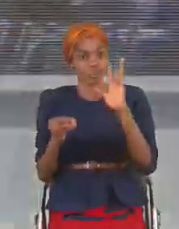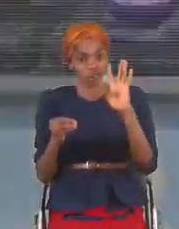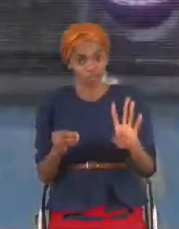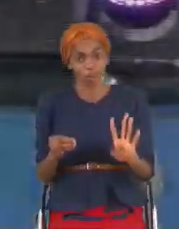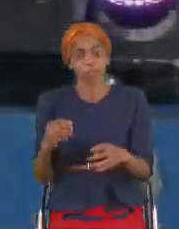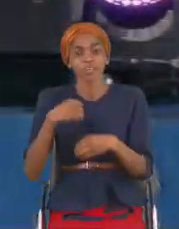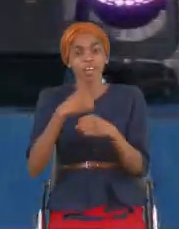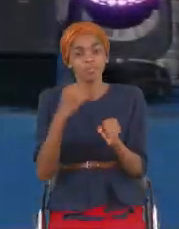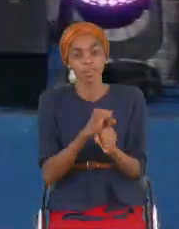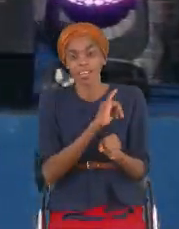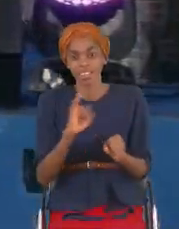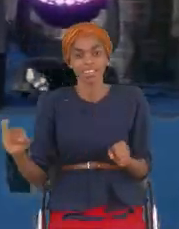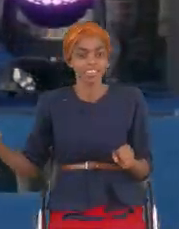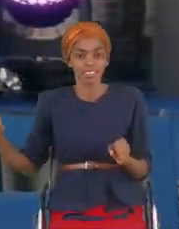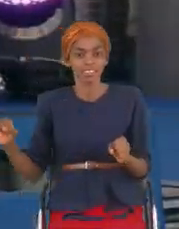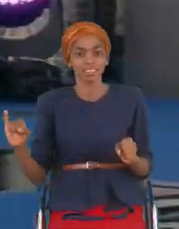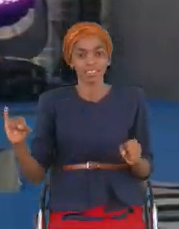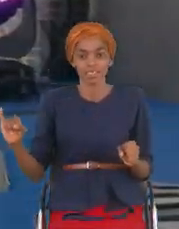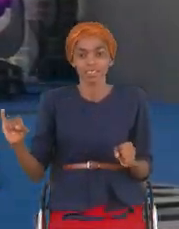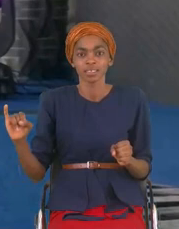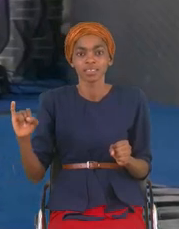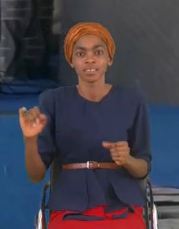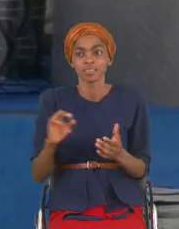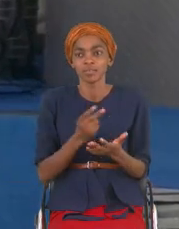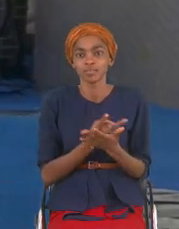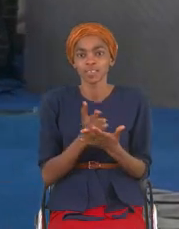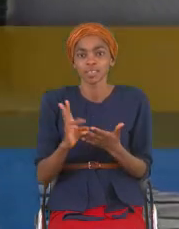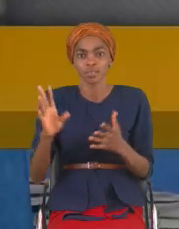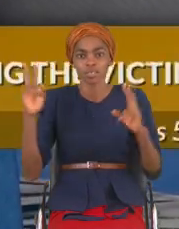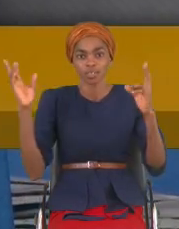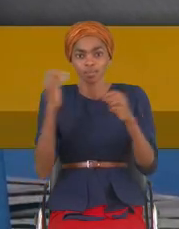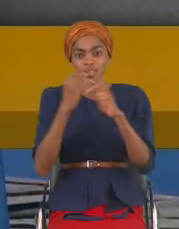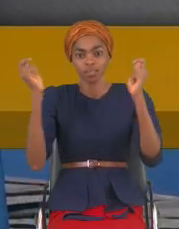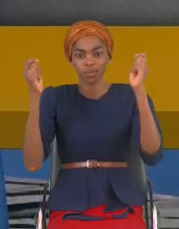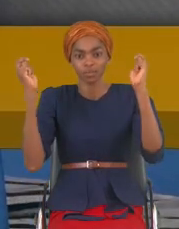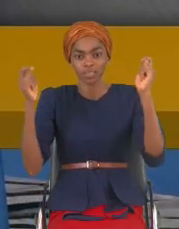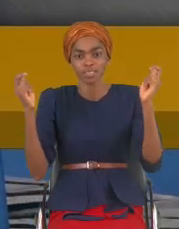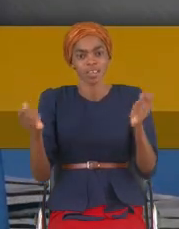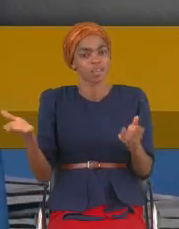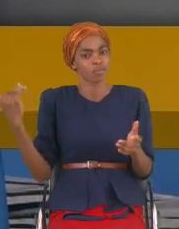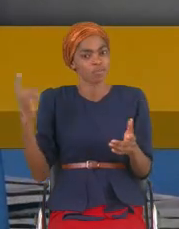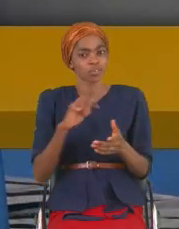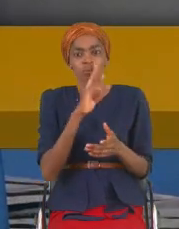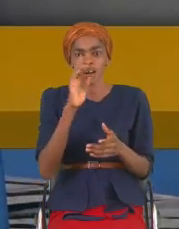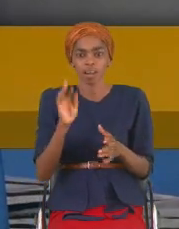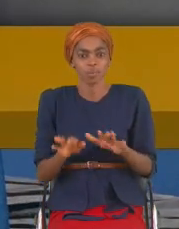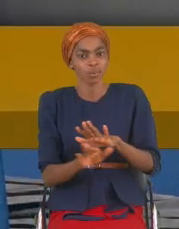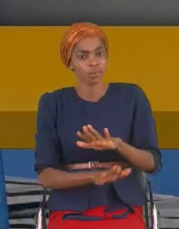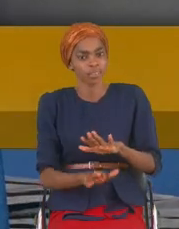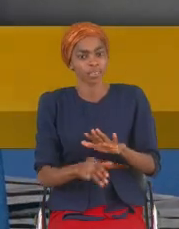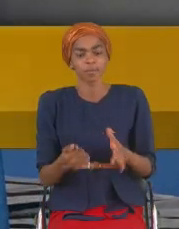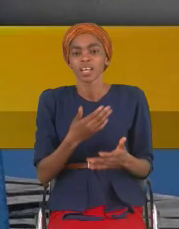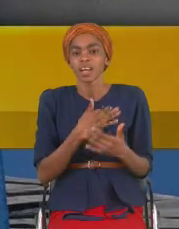making victims victorious. You were a victim before, and now you want to carry on